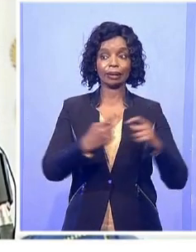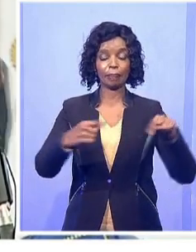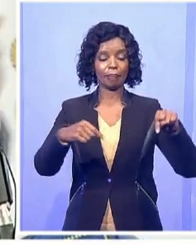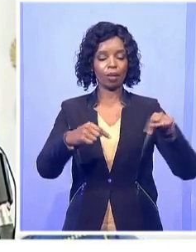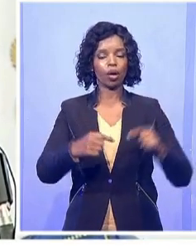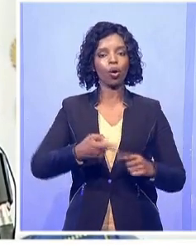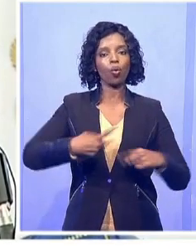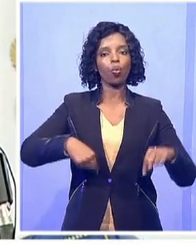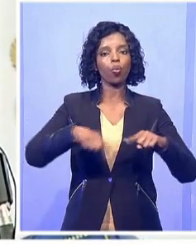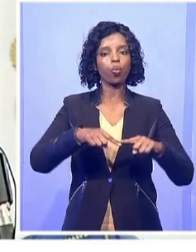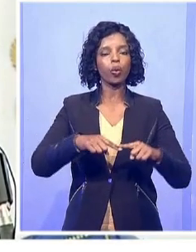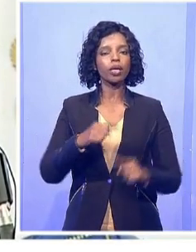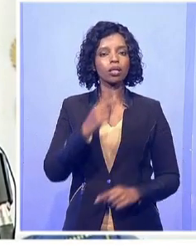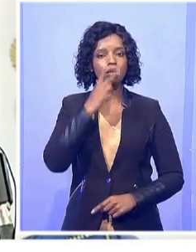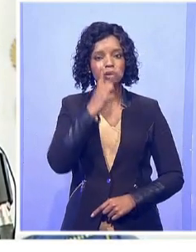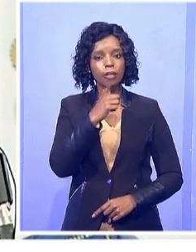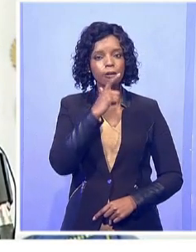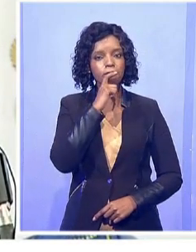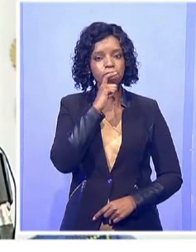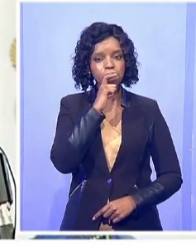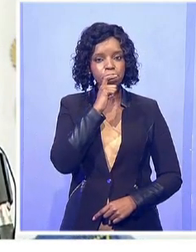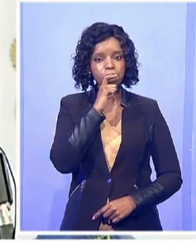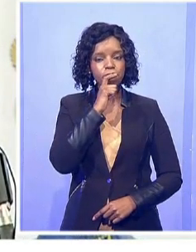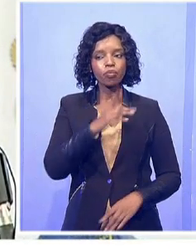broaden the scope of our work.